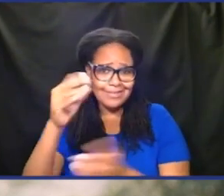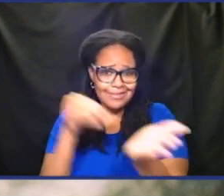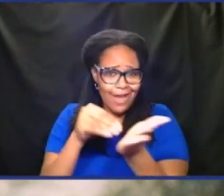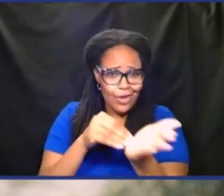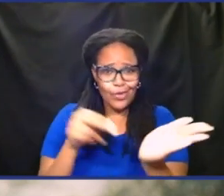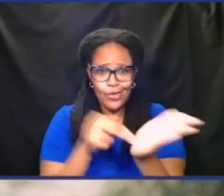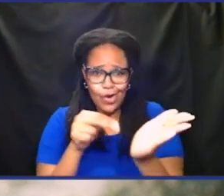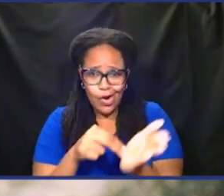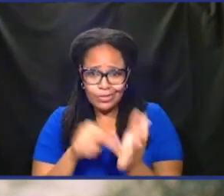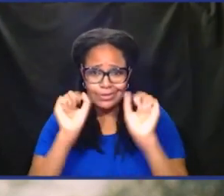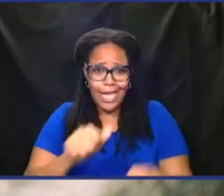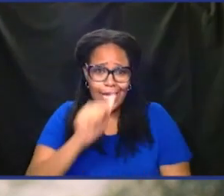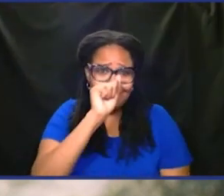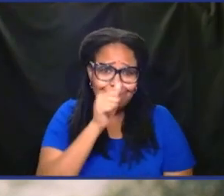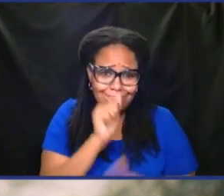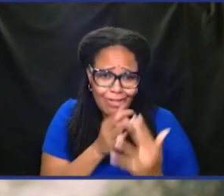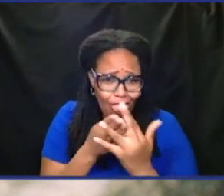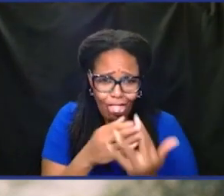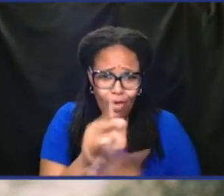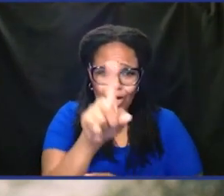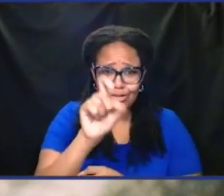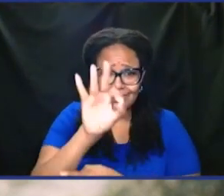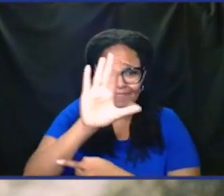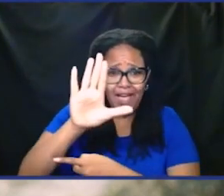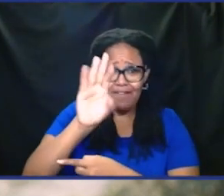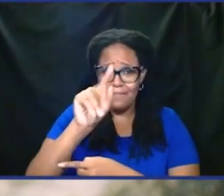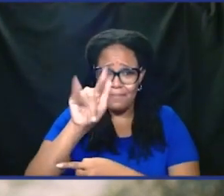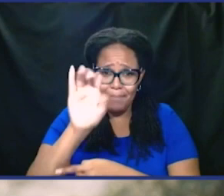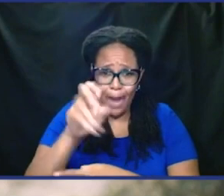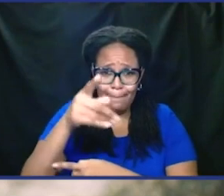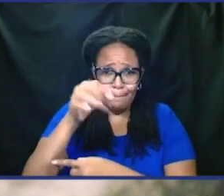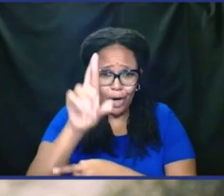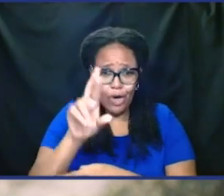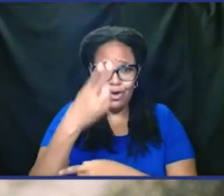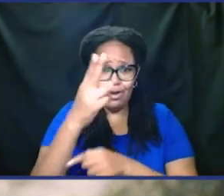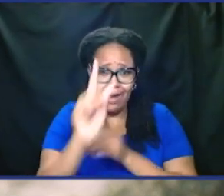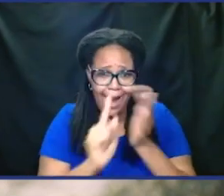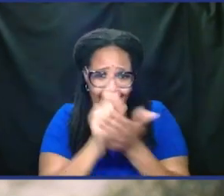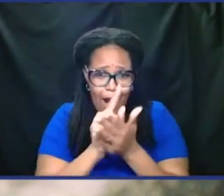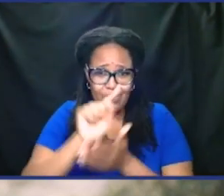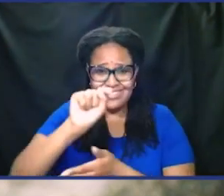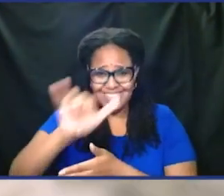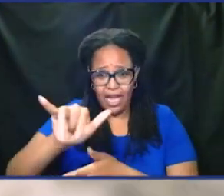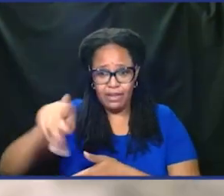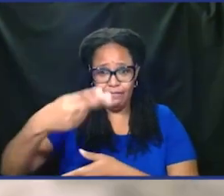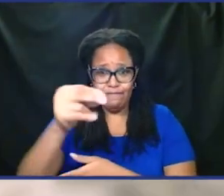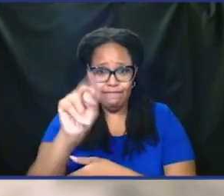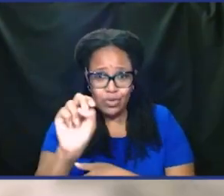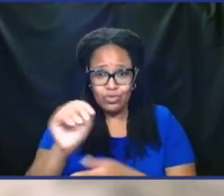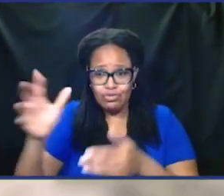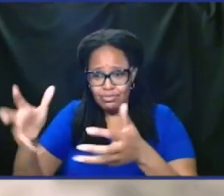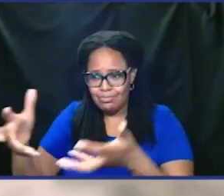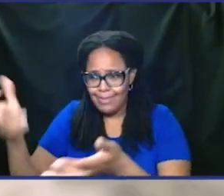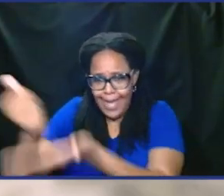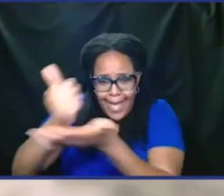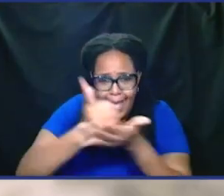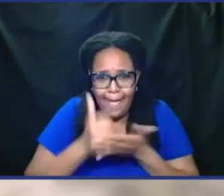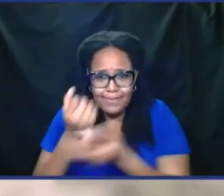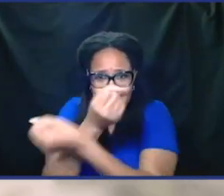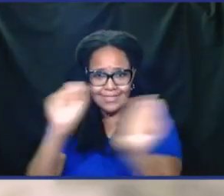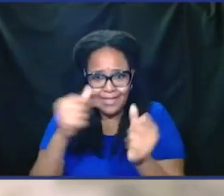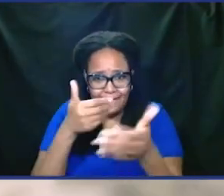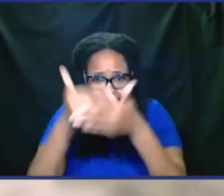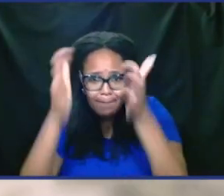a 195-mile-per-hour typhoon, rescue her neighbors, and show up to work the next day. Doubt me? Well, you haven't